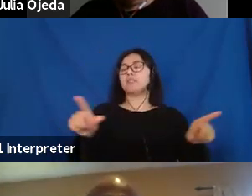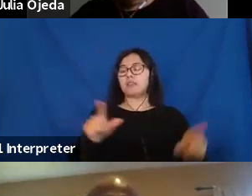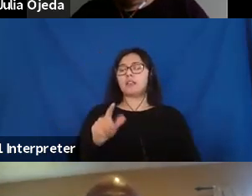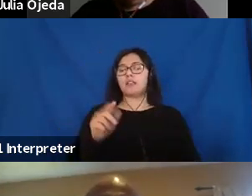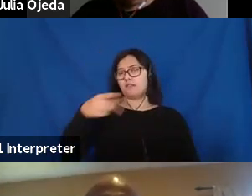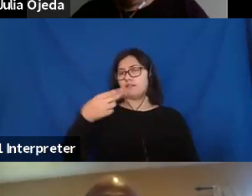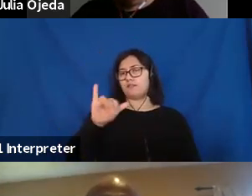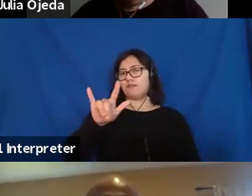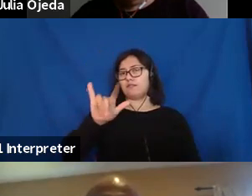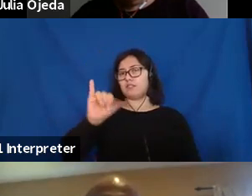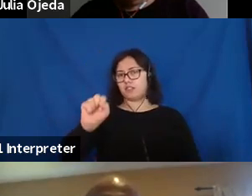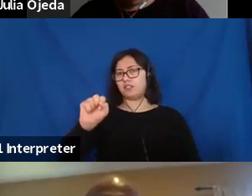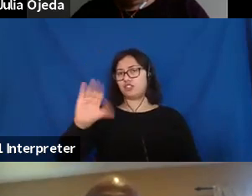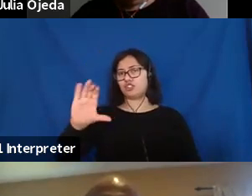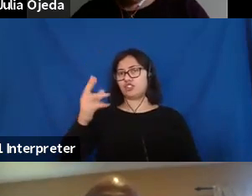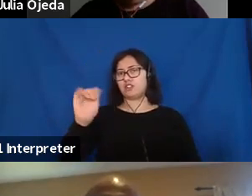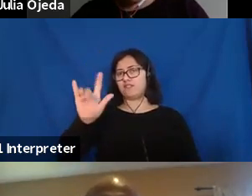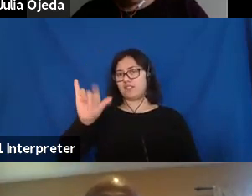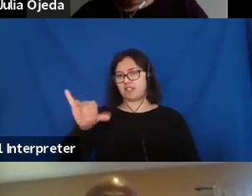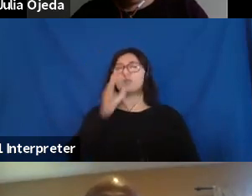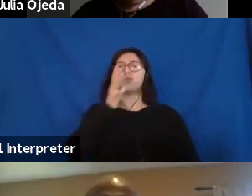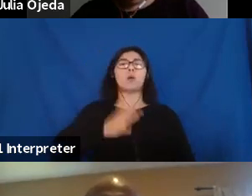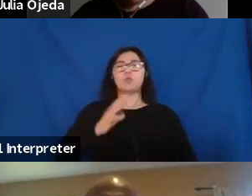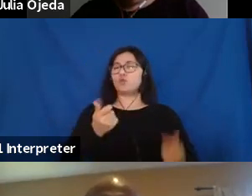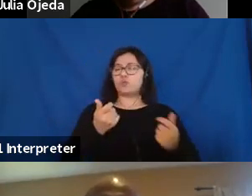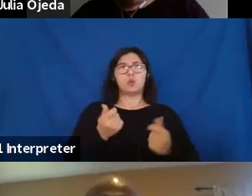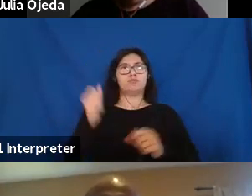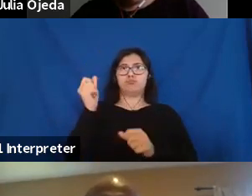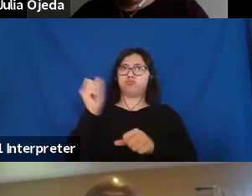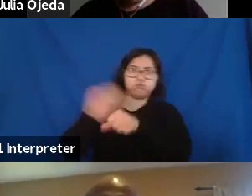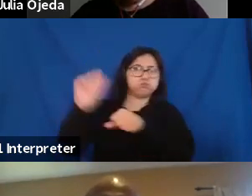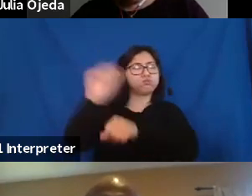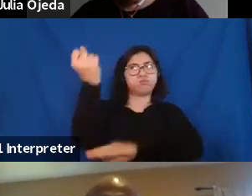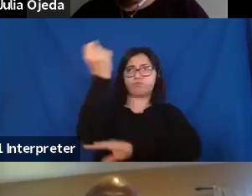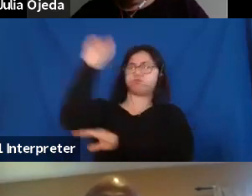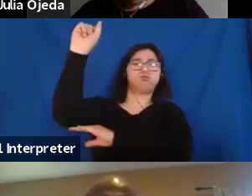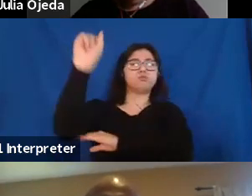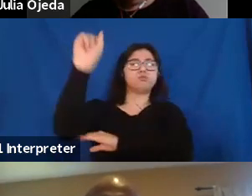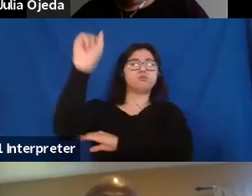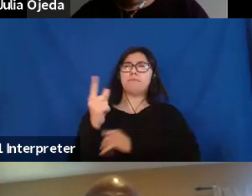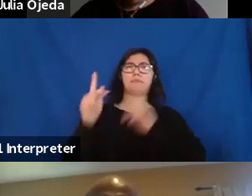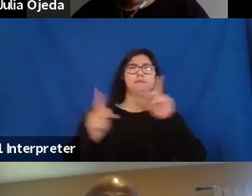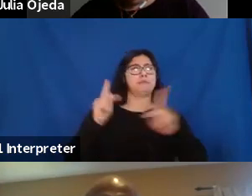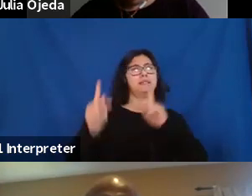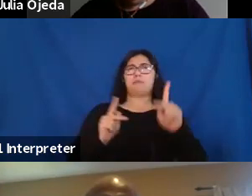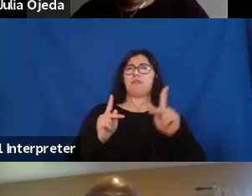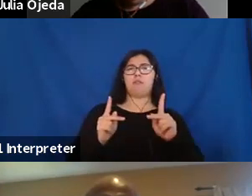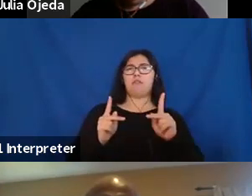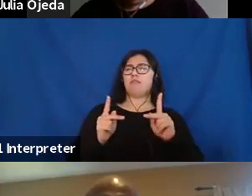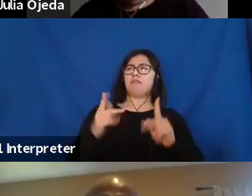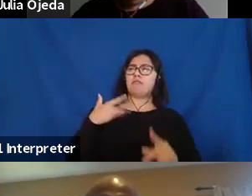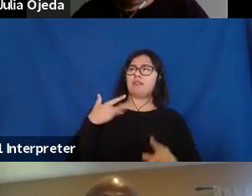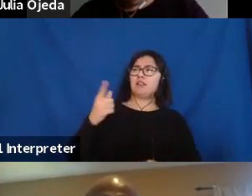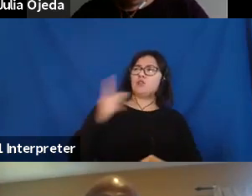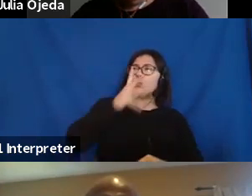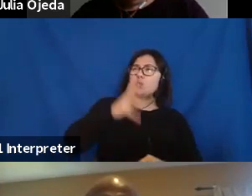trying to shoot down the Equal Rights Amendment. And there's a particular, I think, kind of feeling of betrayal and disappointment when somebody of your own social identity group